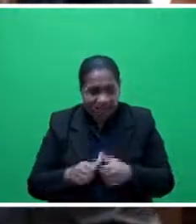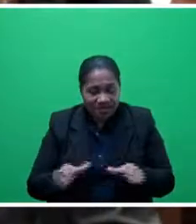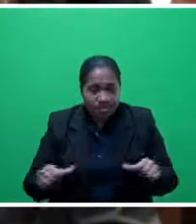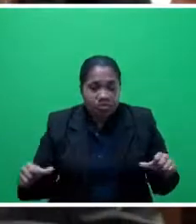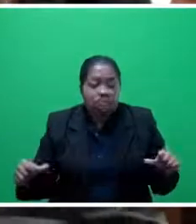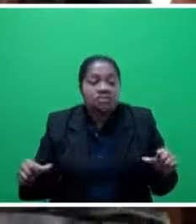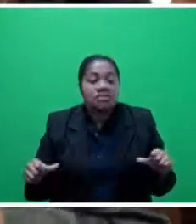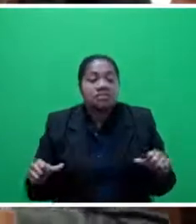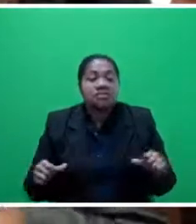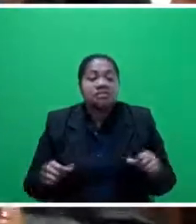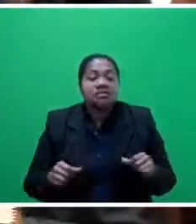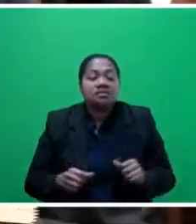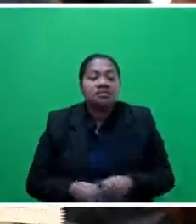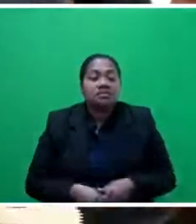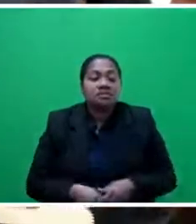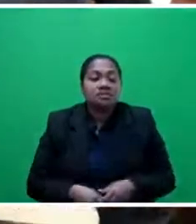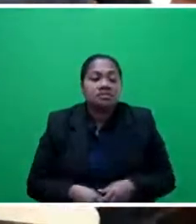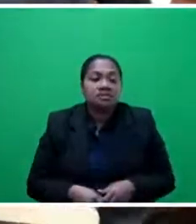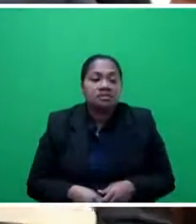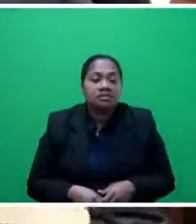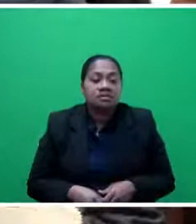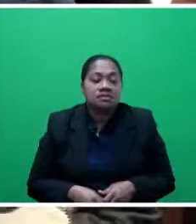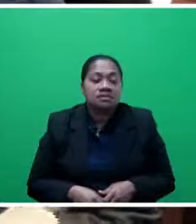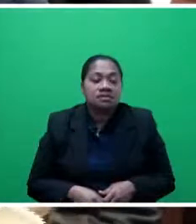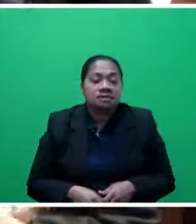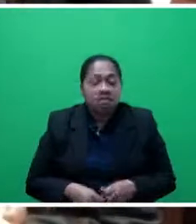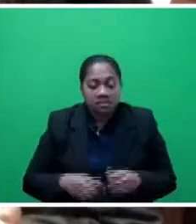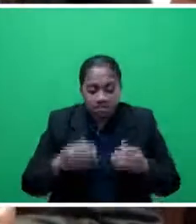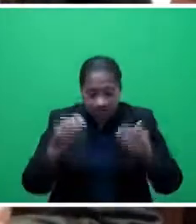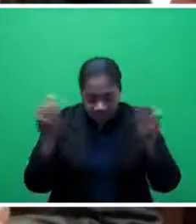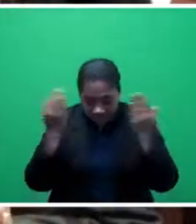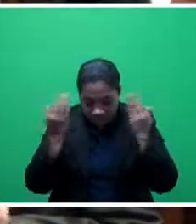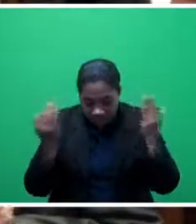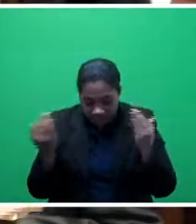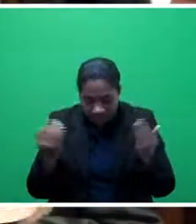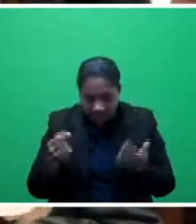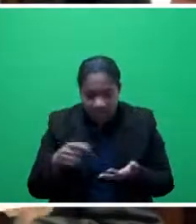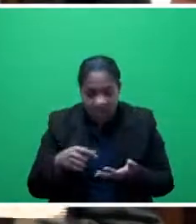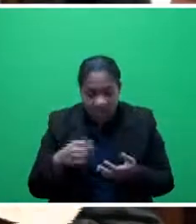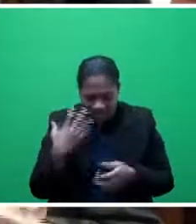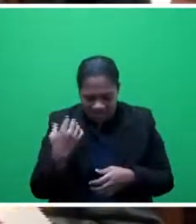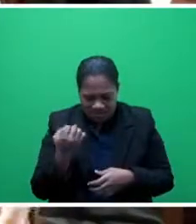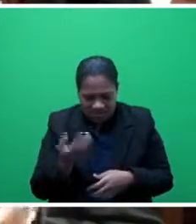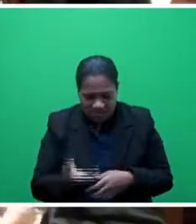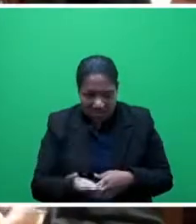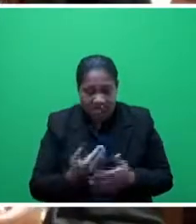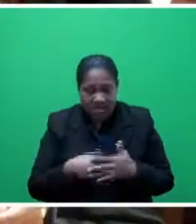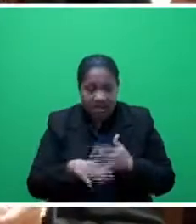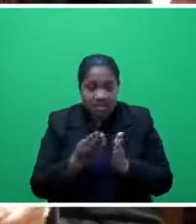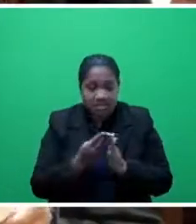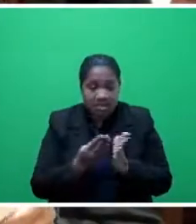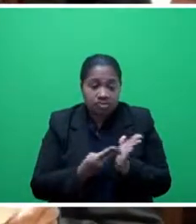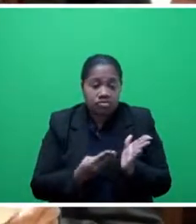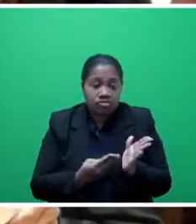drinks, and sweetened beverages. Mr. Speaker, sir, as highlighted in the budget speak, that